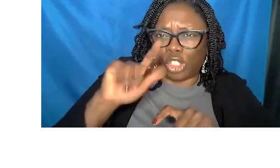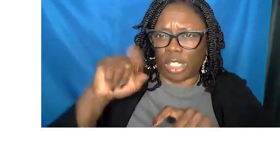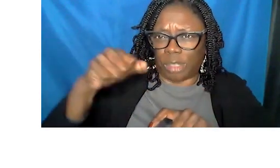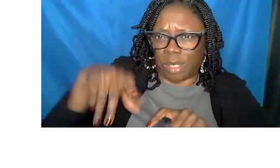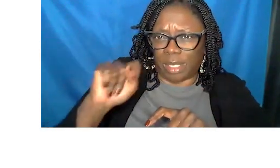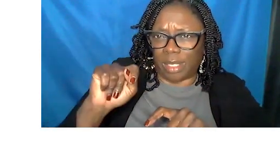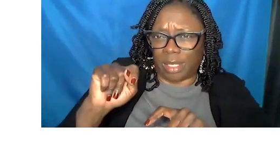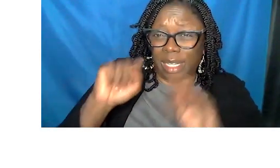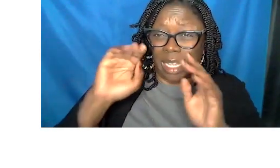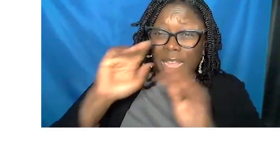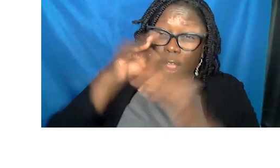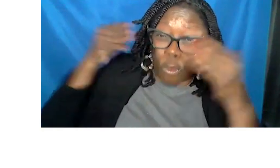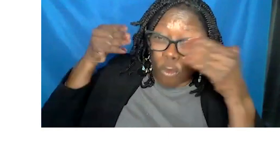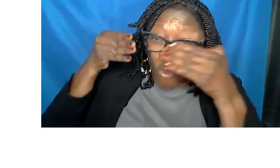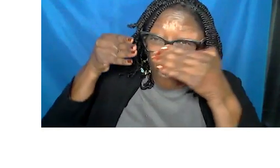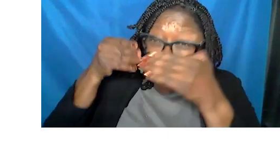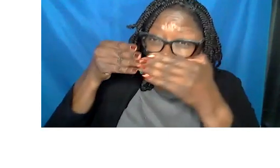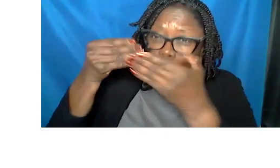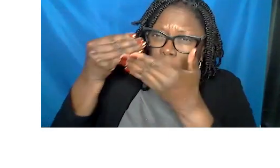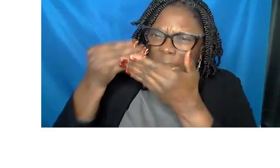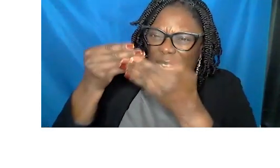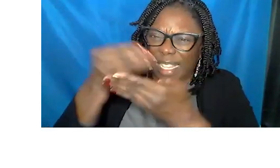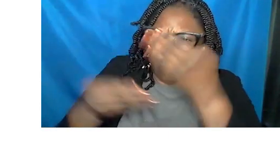focused specifically on finance, for